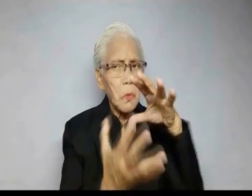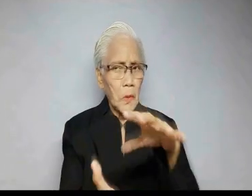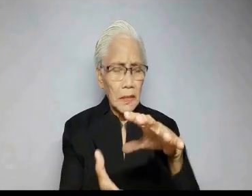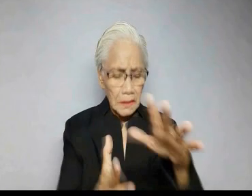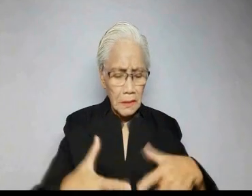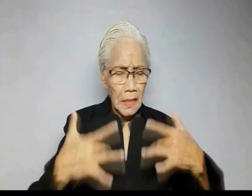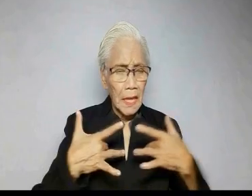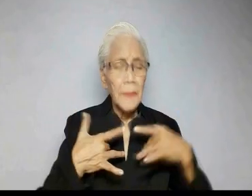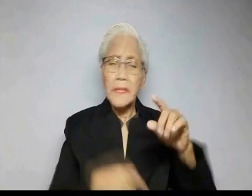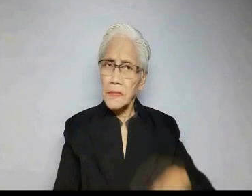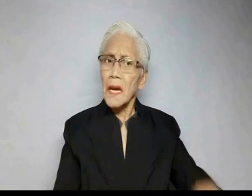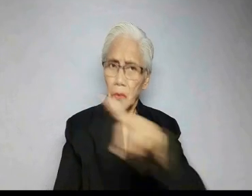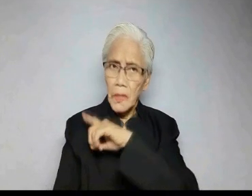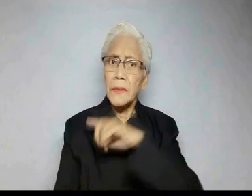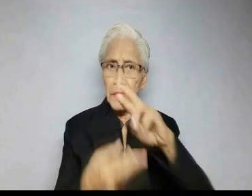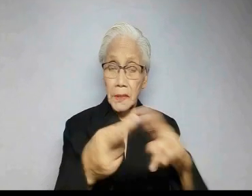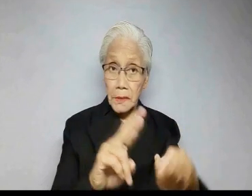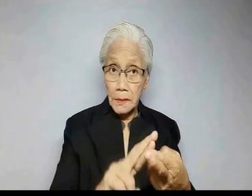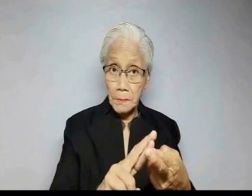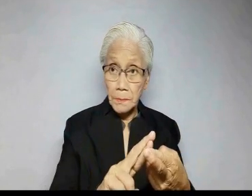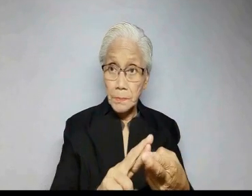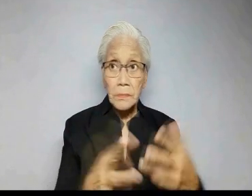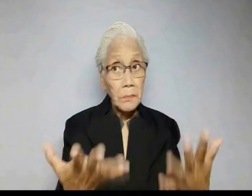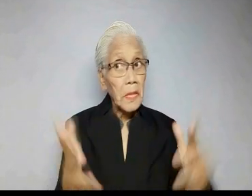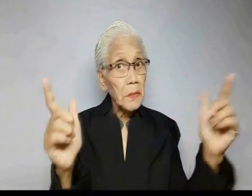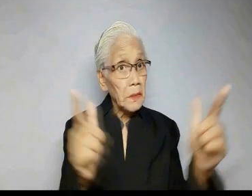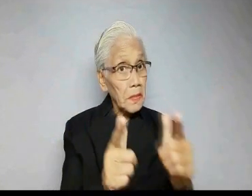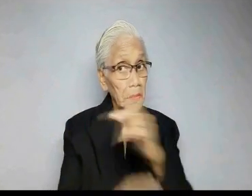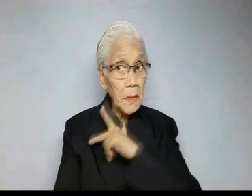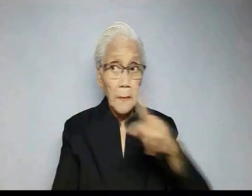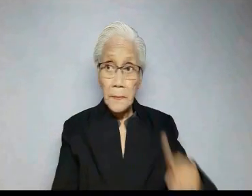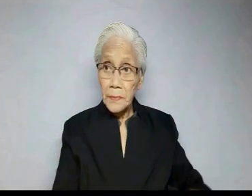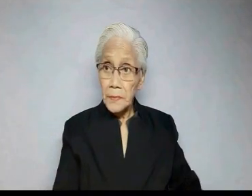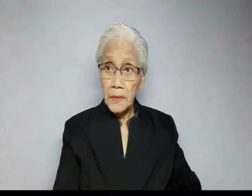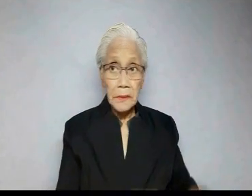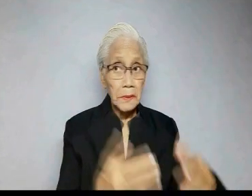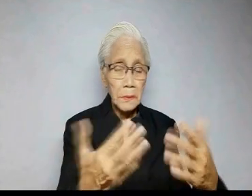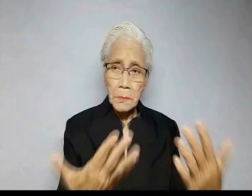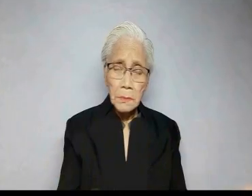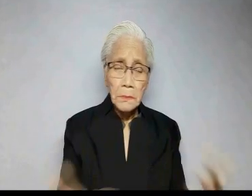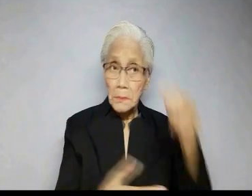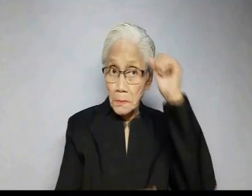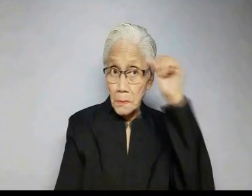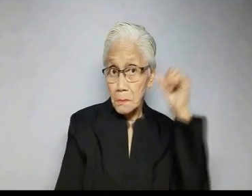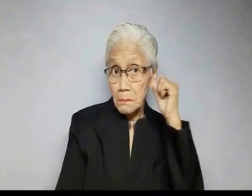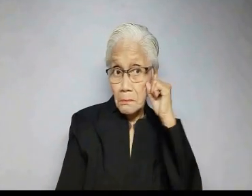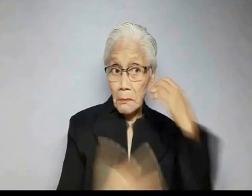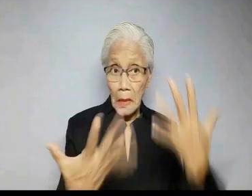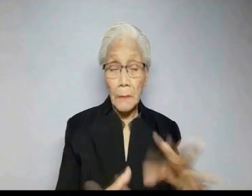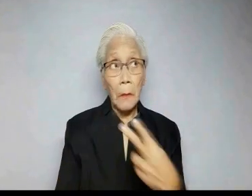our relationships. The Little Prince tells of the author's being stranded in the Sahara